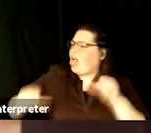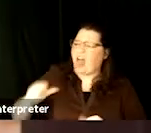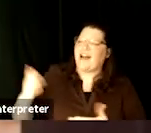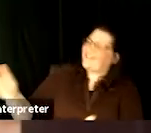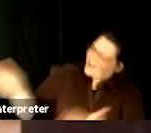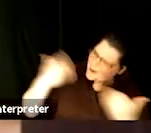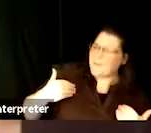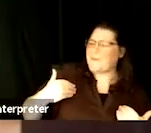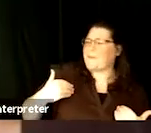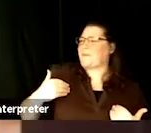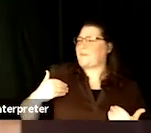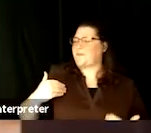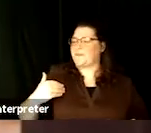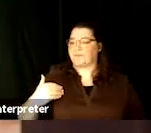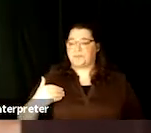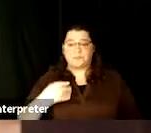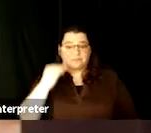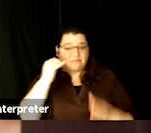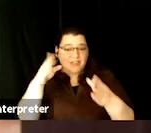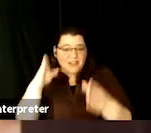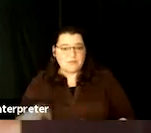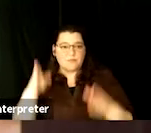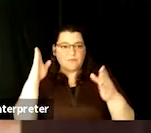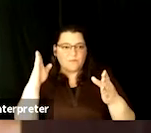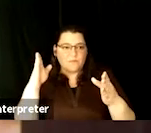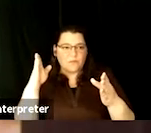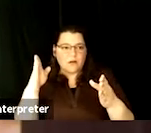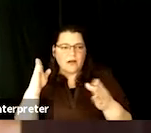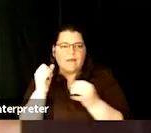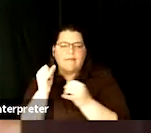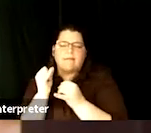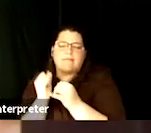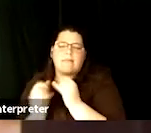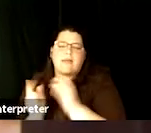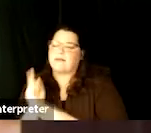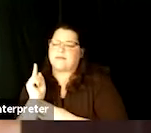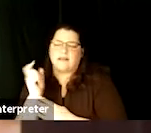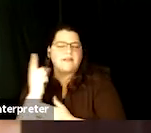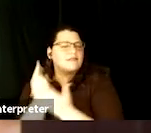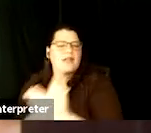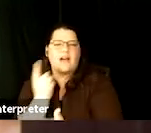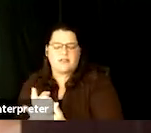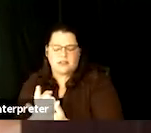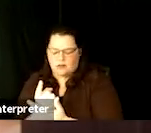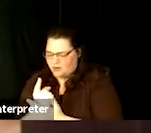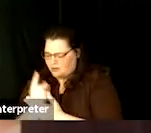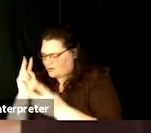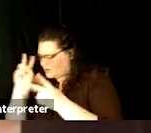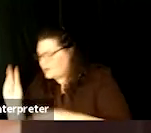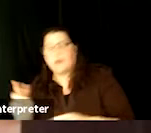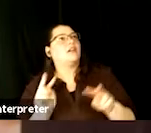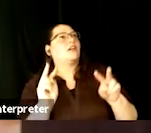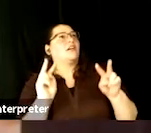And he who arrived only at the 11th hour, let him not be afraid by reason of his